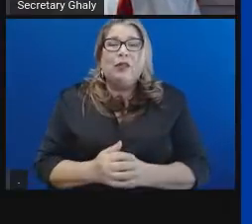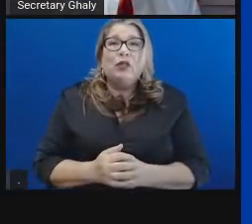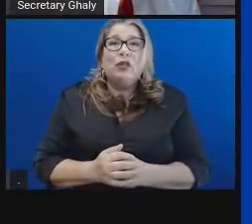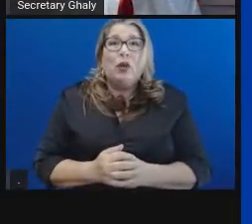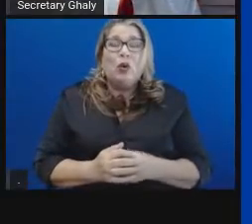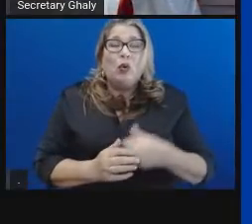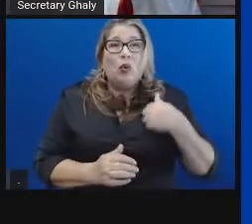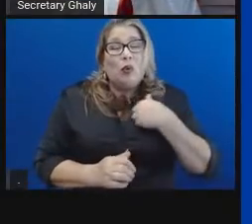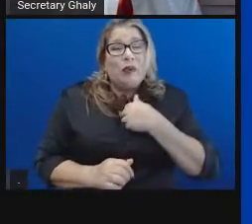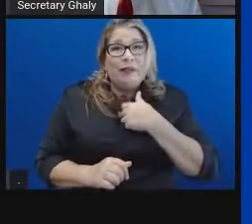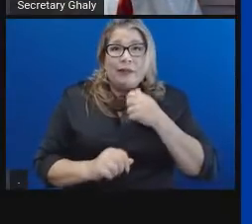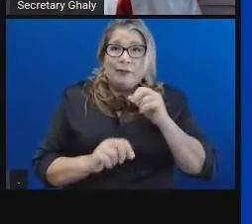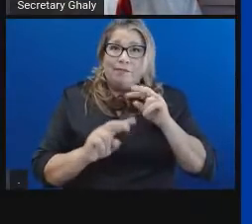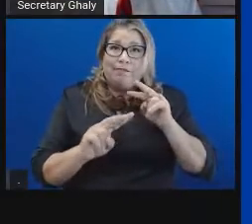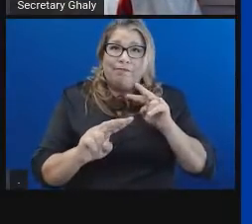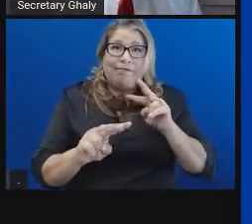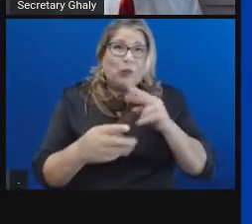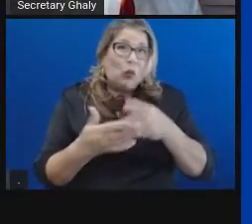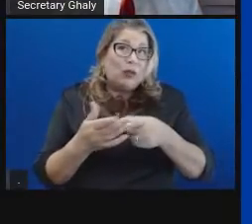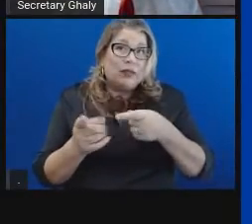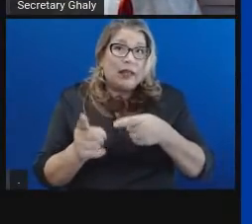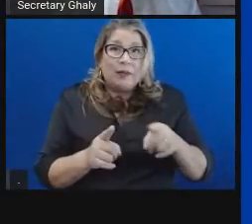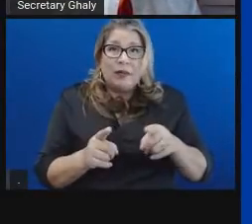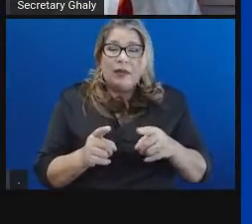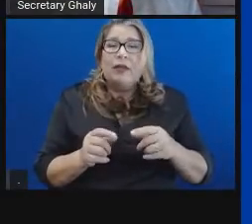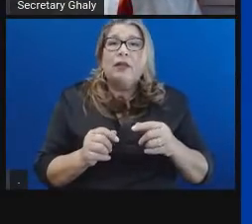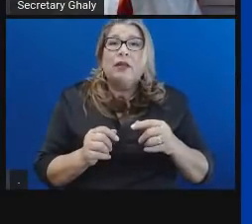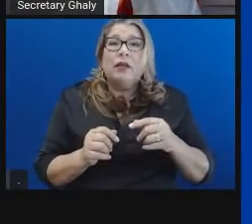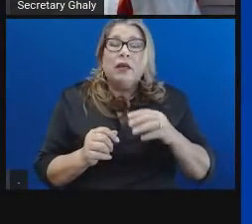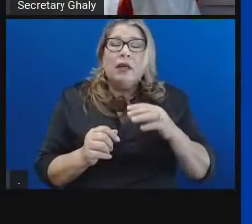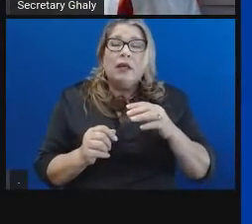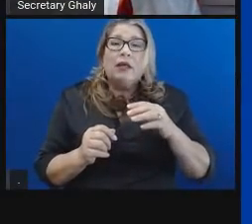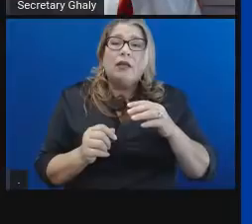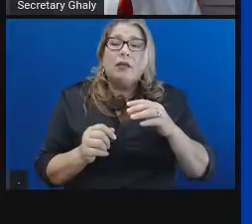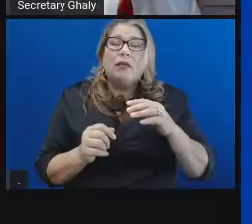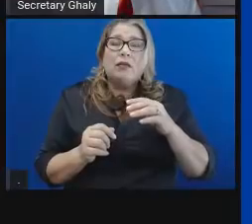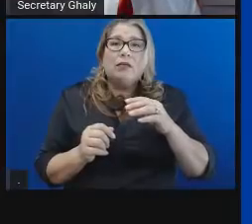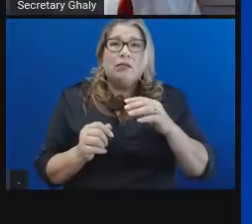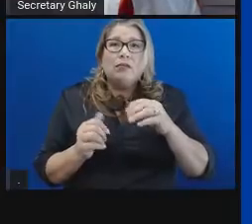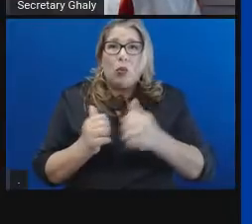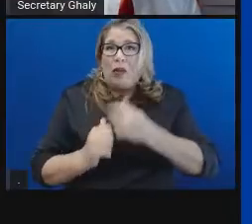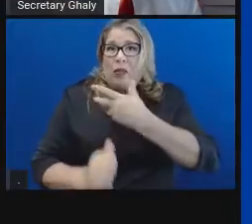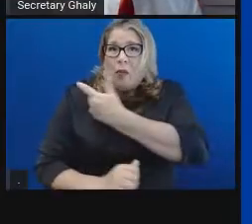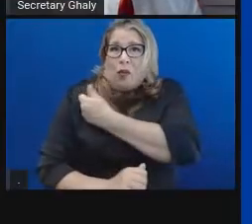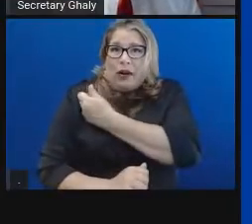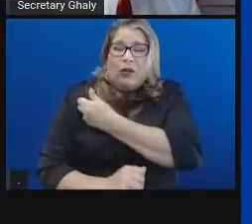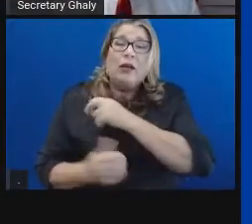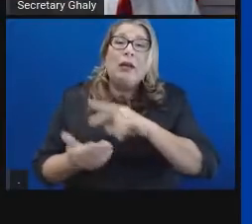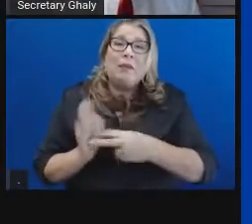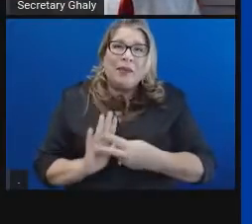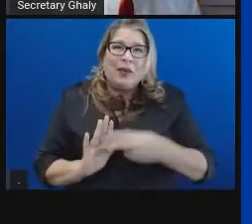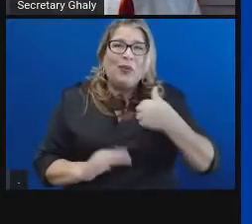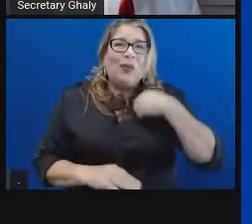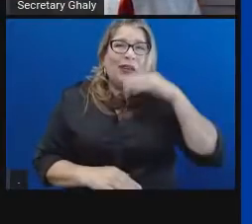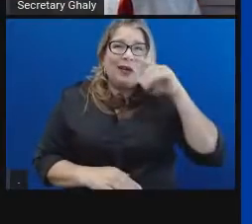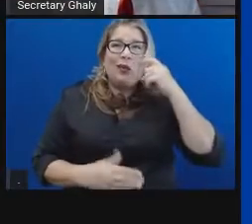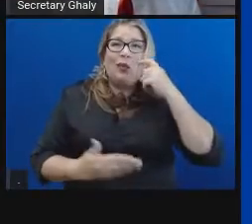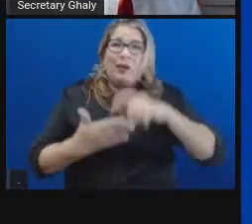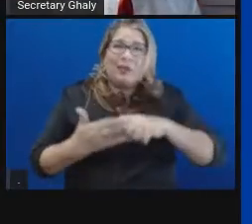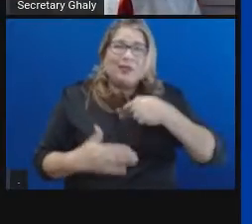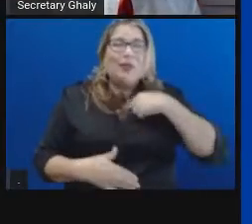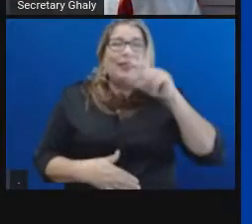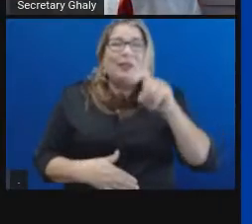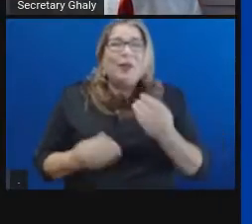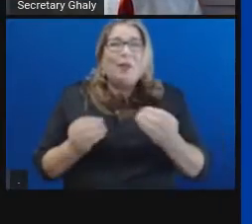over the last couple of weeks to a more flexible prioritization list not just at the state level, but